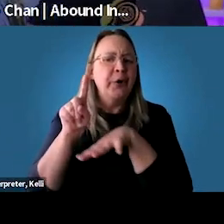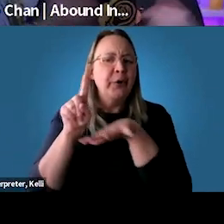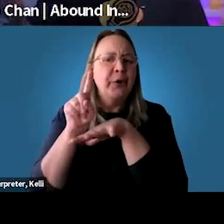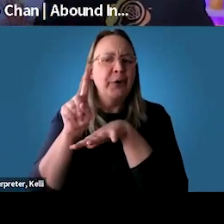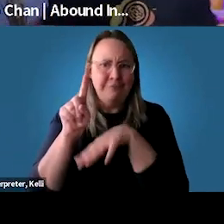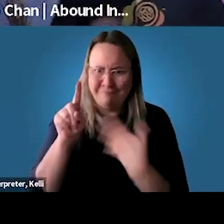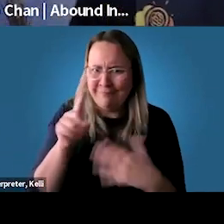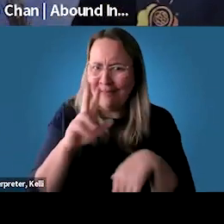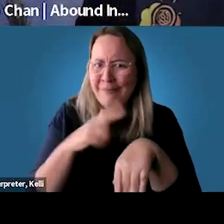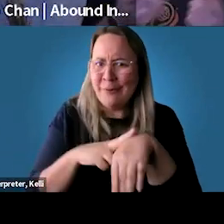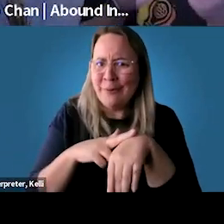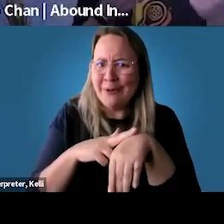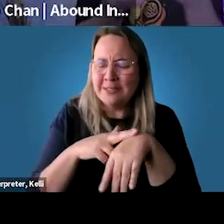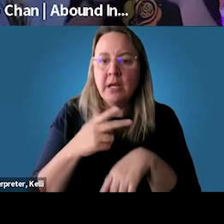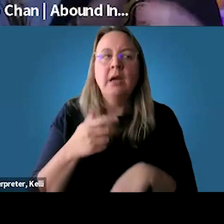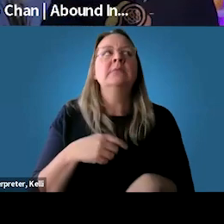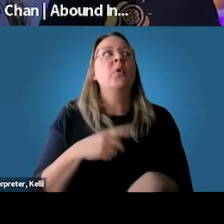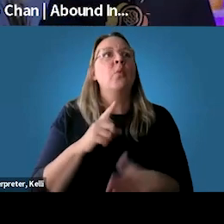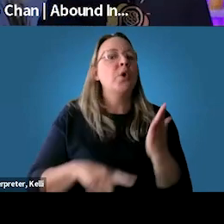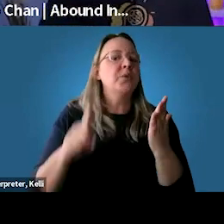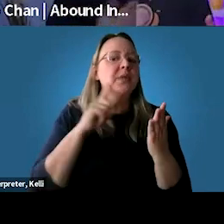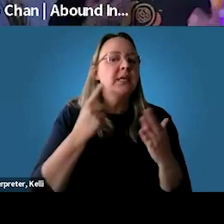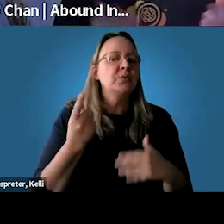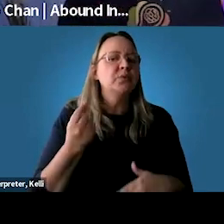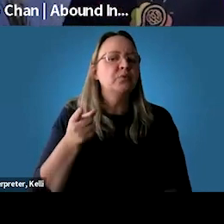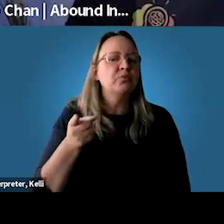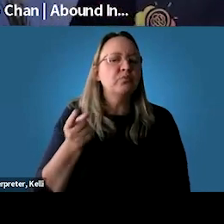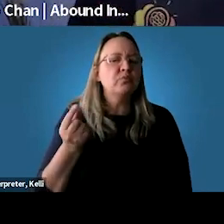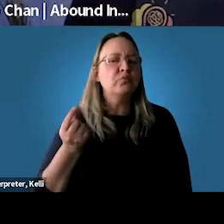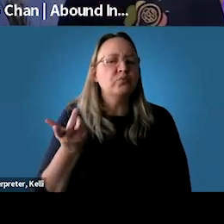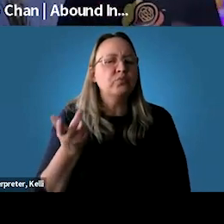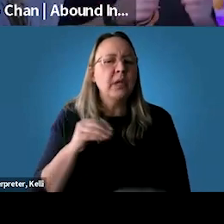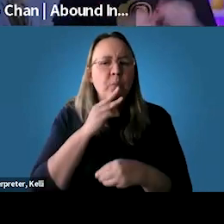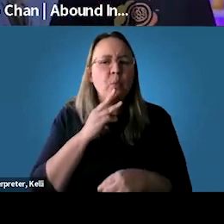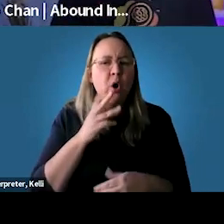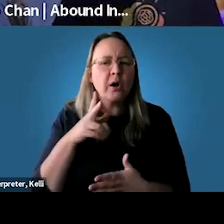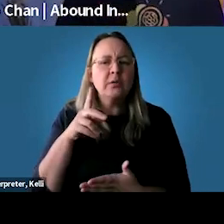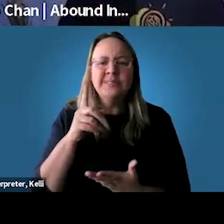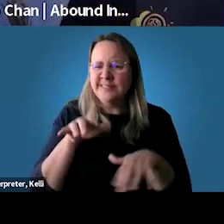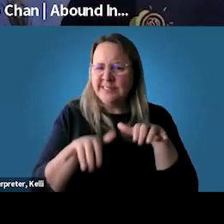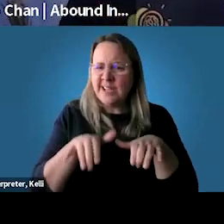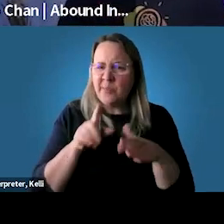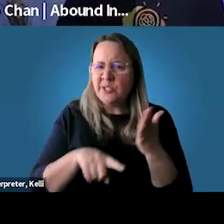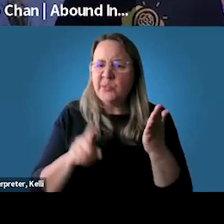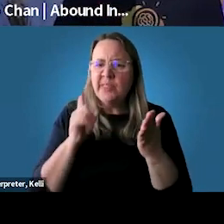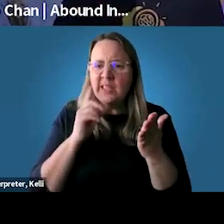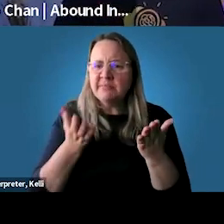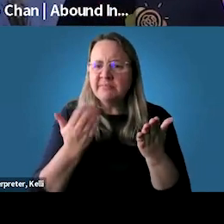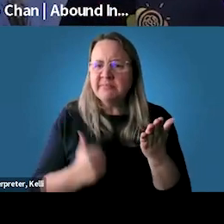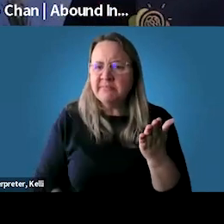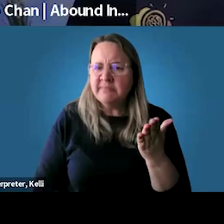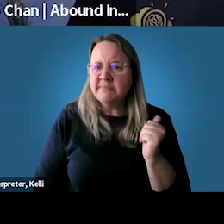Of course, yes. All right. So what do you think he was doing there? What do you think that guy was doing in the water? Type in your speculations in the chat. I want to